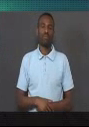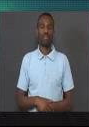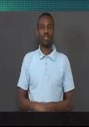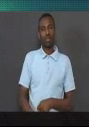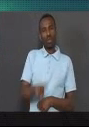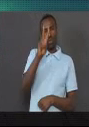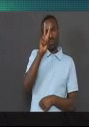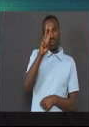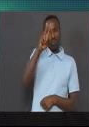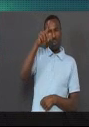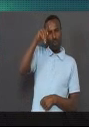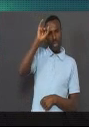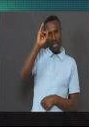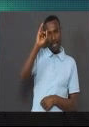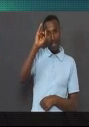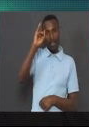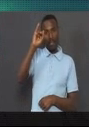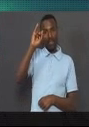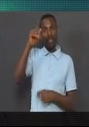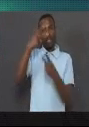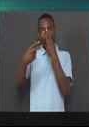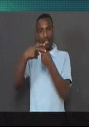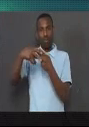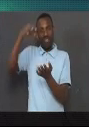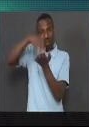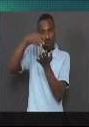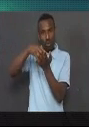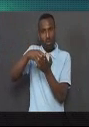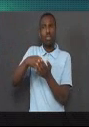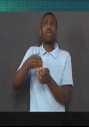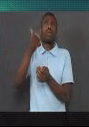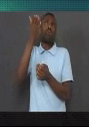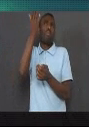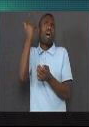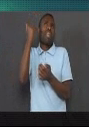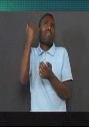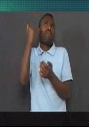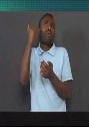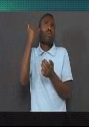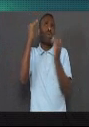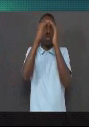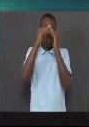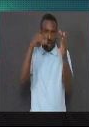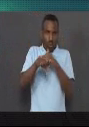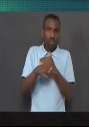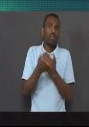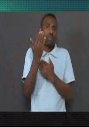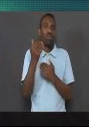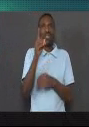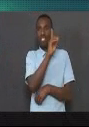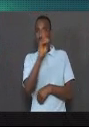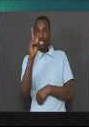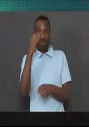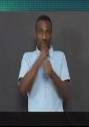2 pi times frequency appeared in our previous equation for displacement.